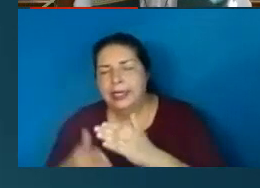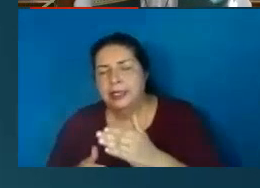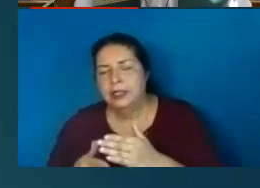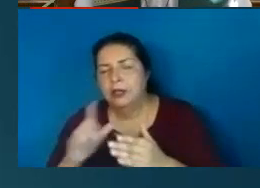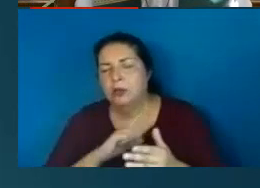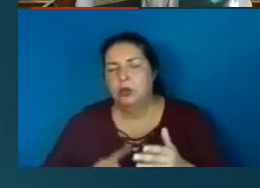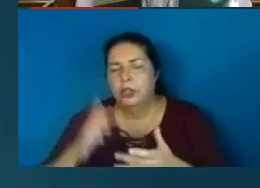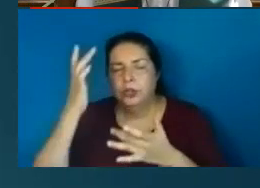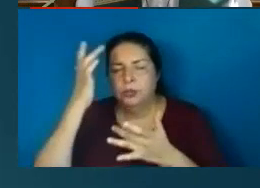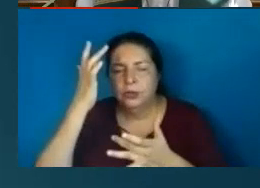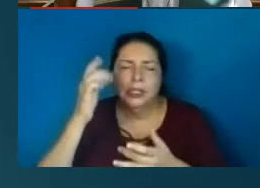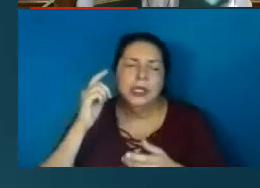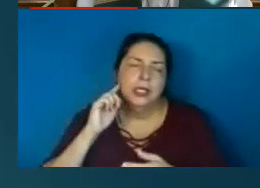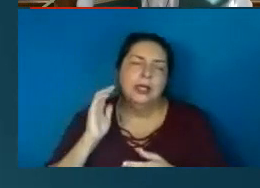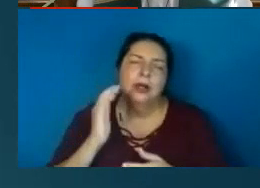mercy.